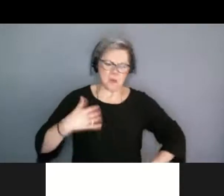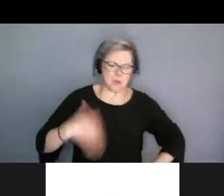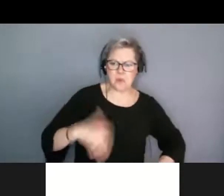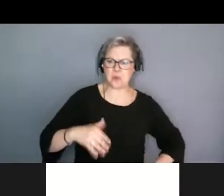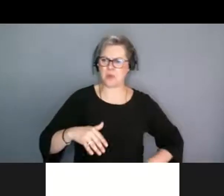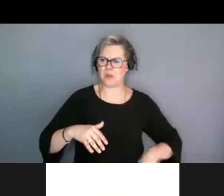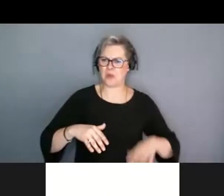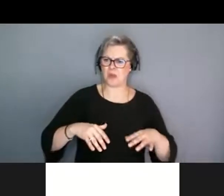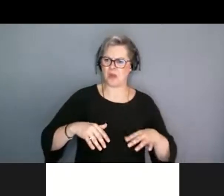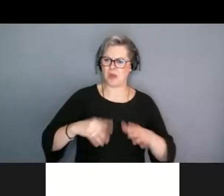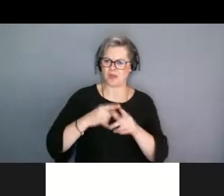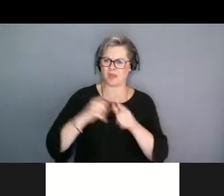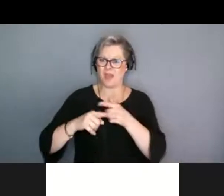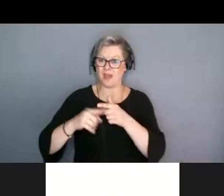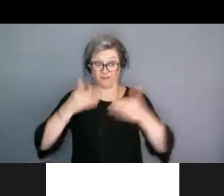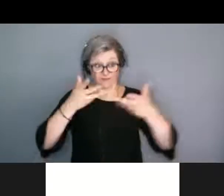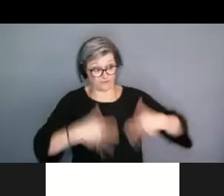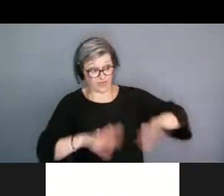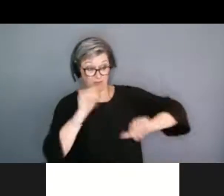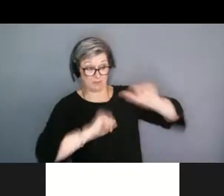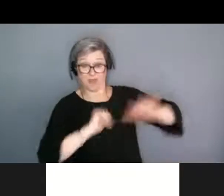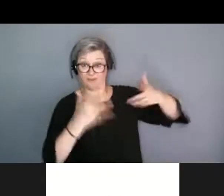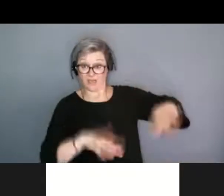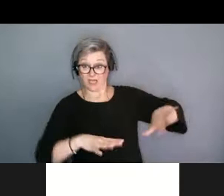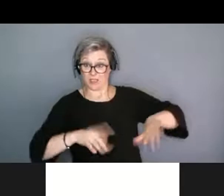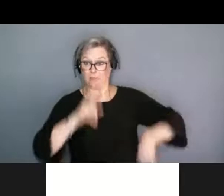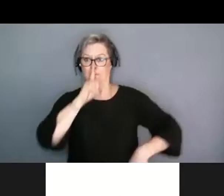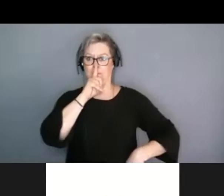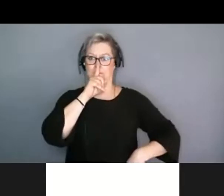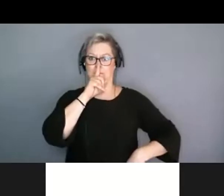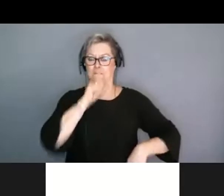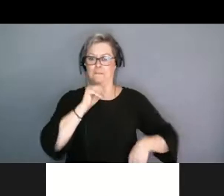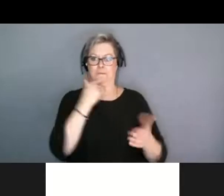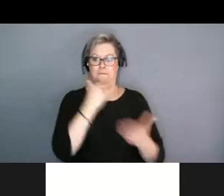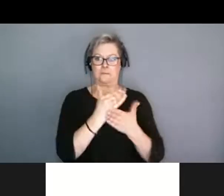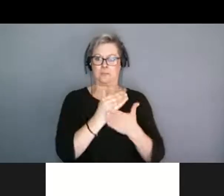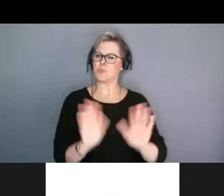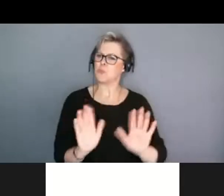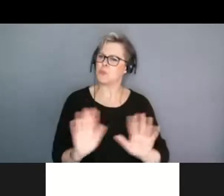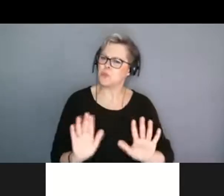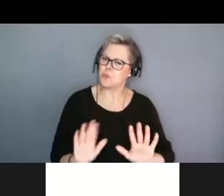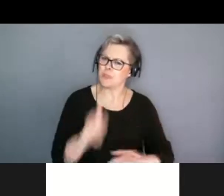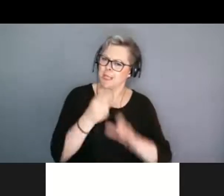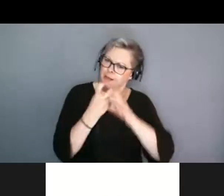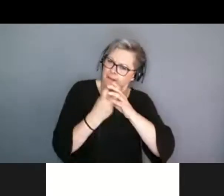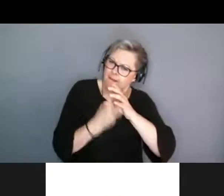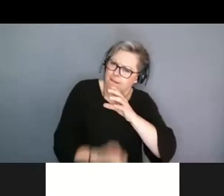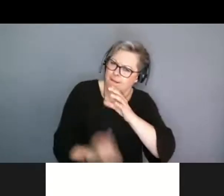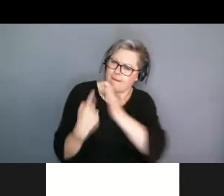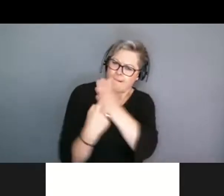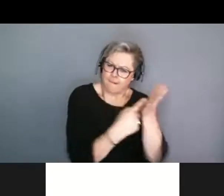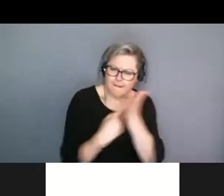talk about the issues afterwards. And if we're going to talk about them, if we're going to really dig into it, then we need to have people